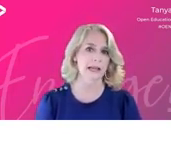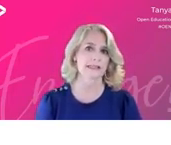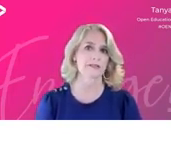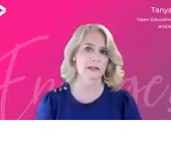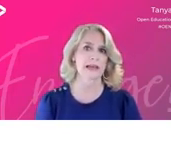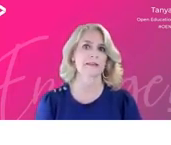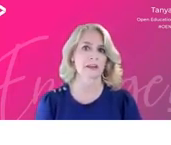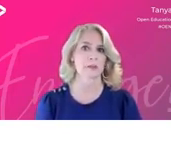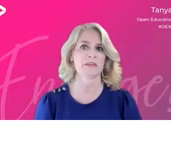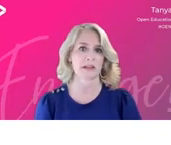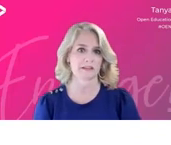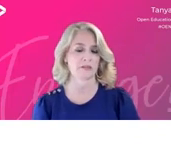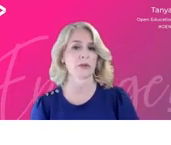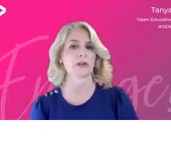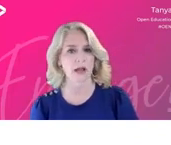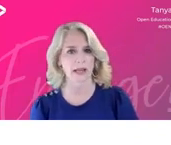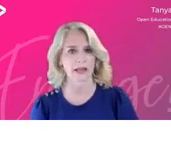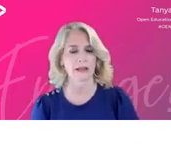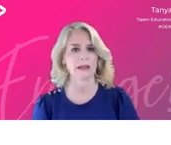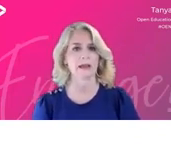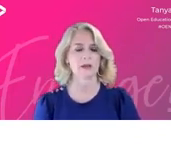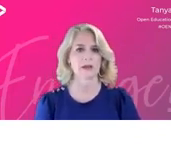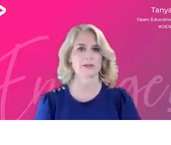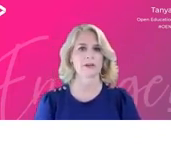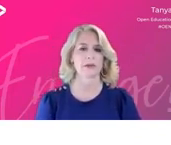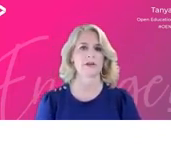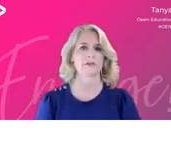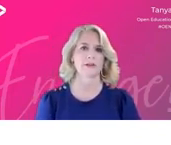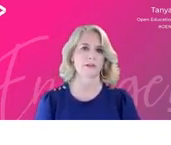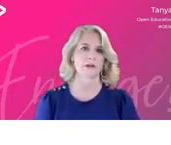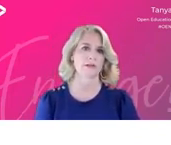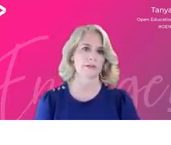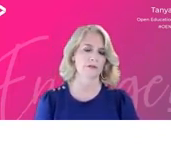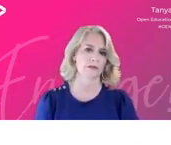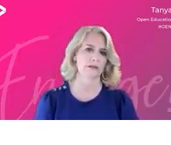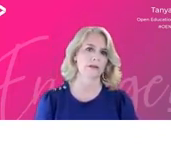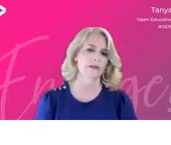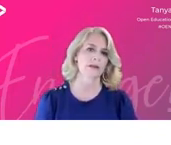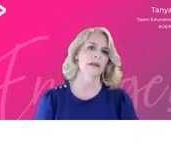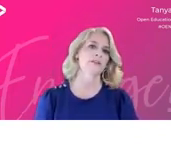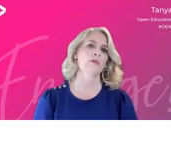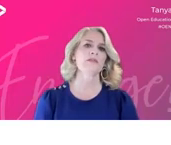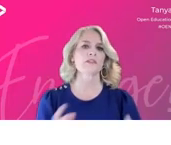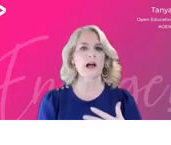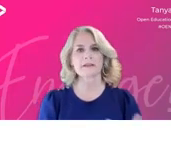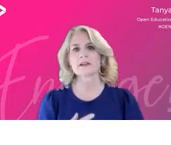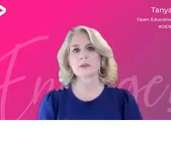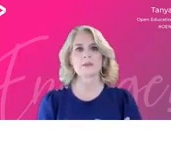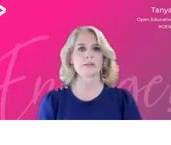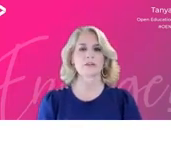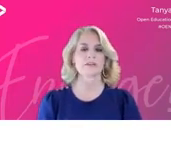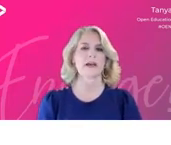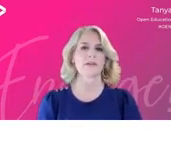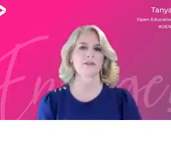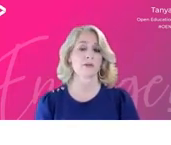less inclined to feel that same sense of belonging compared to their peers at two-year institution. So we've talked a little